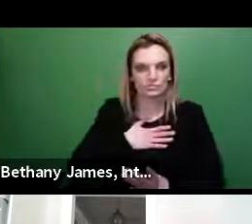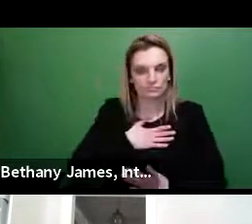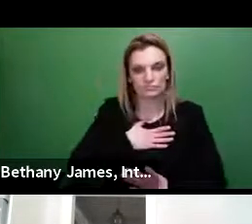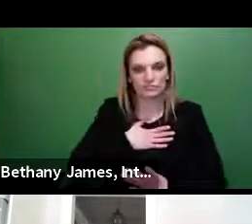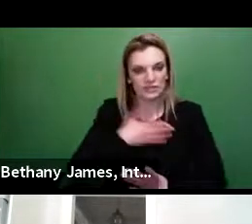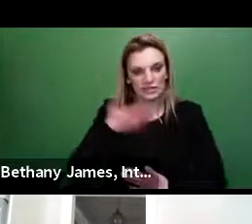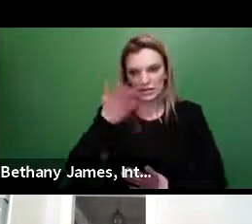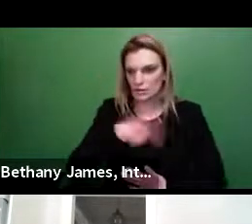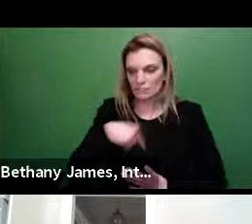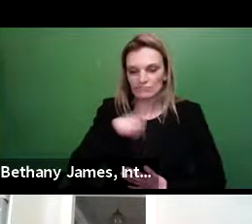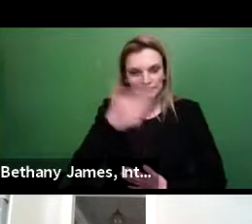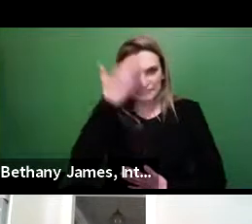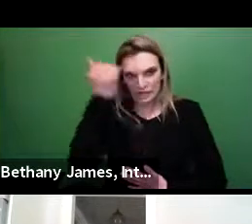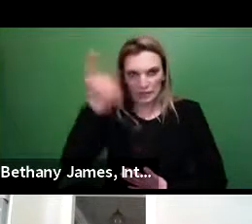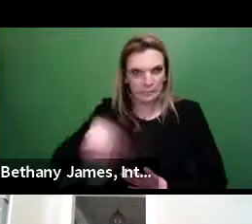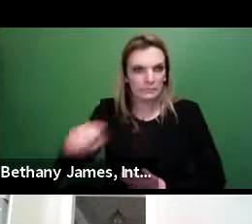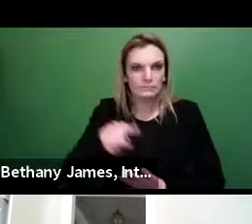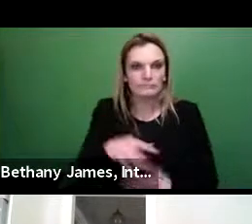Thank you, Commissioner Corvo.